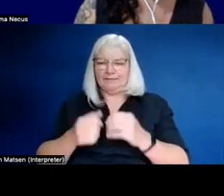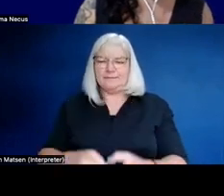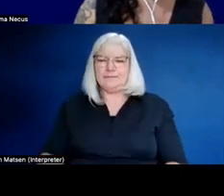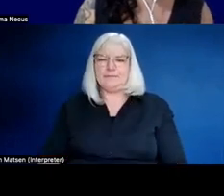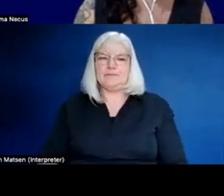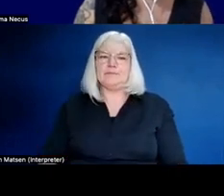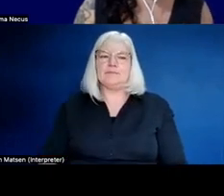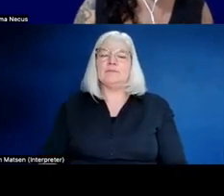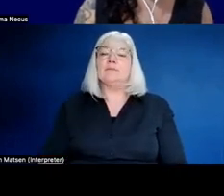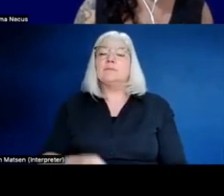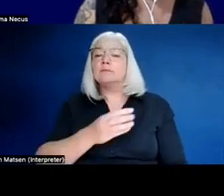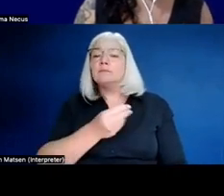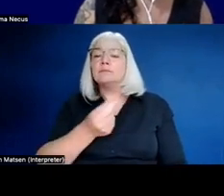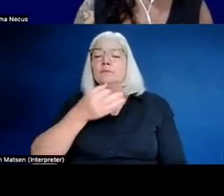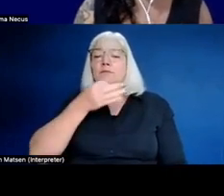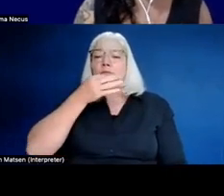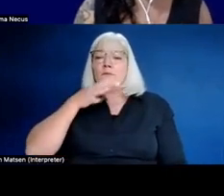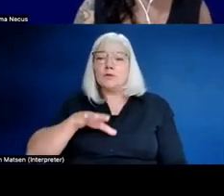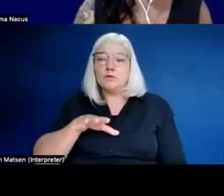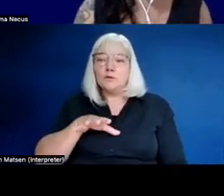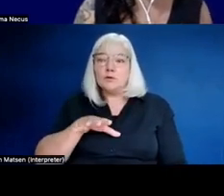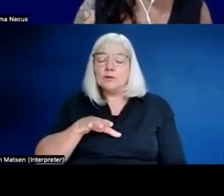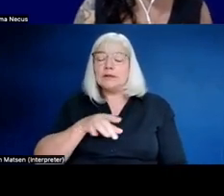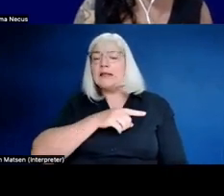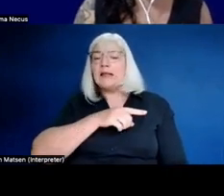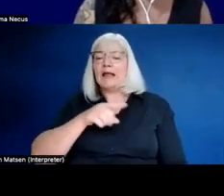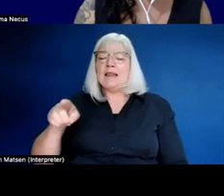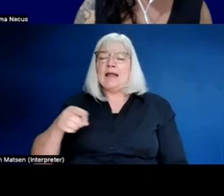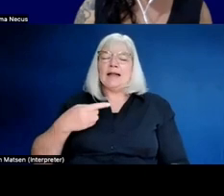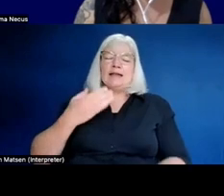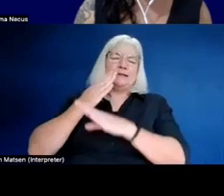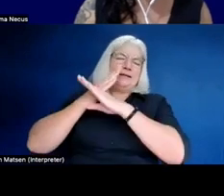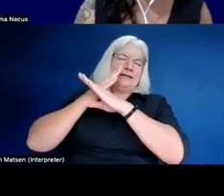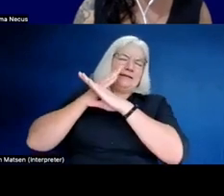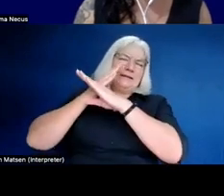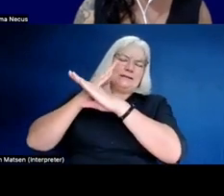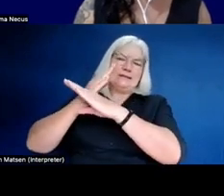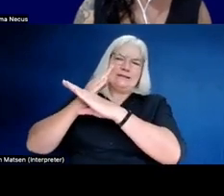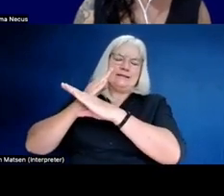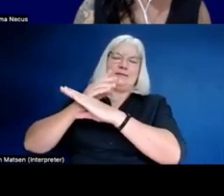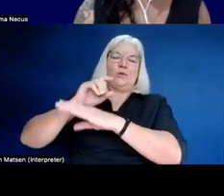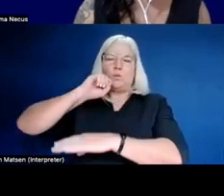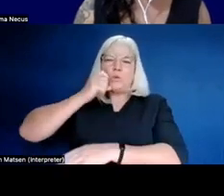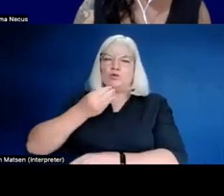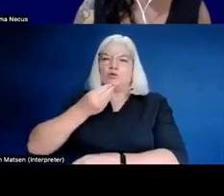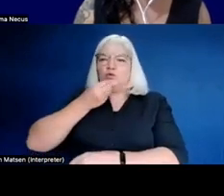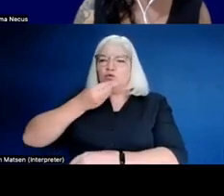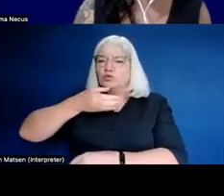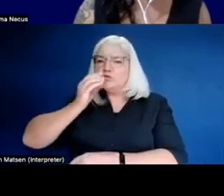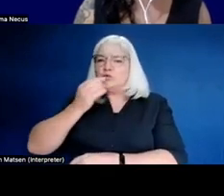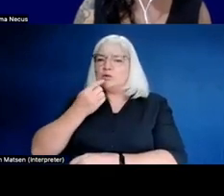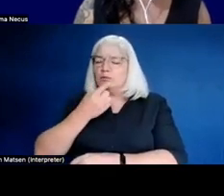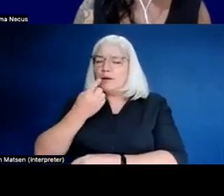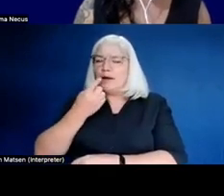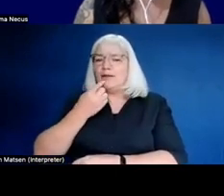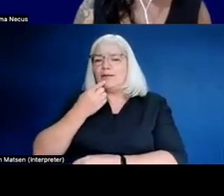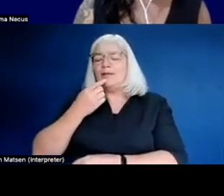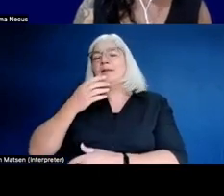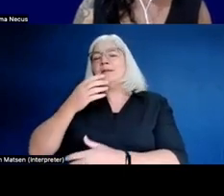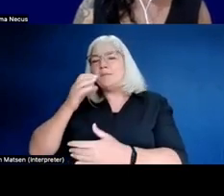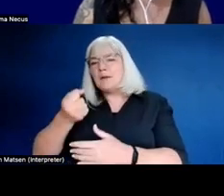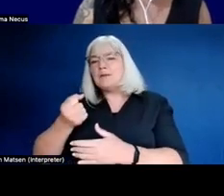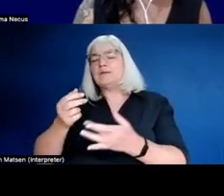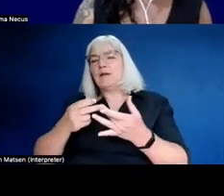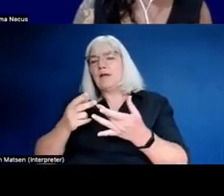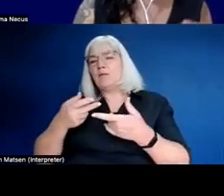Some of these children will be so severe in their aversions that they're reliant on alternative feeding methods such as NG tubes or